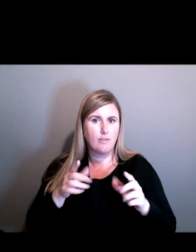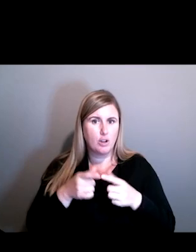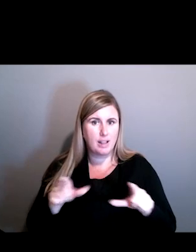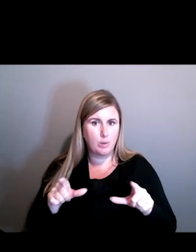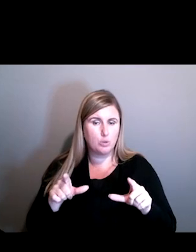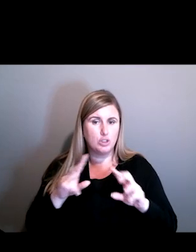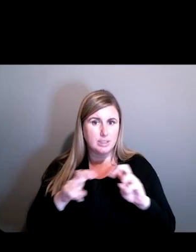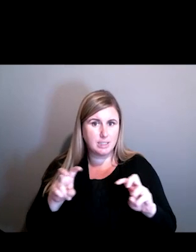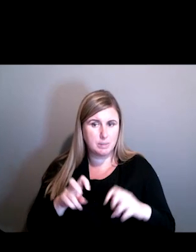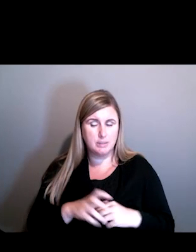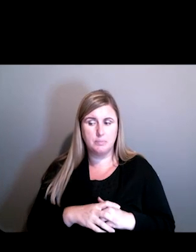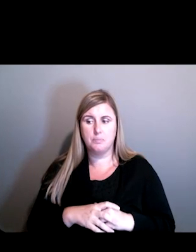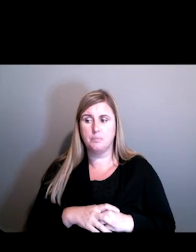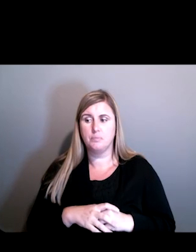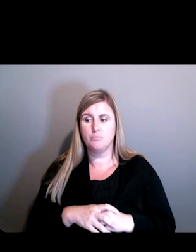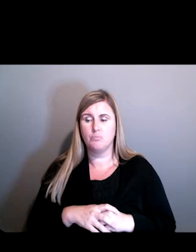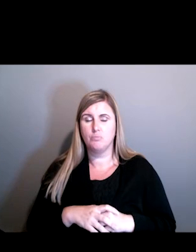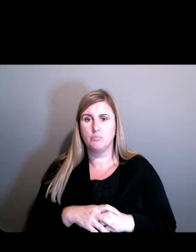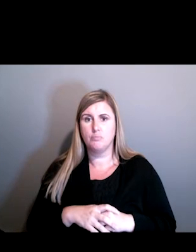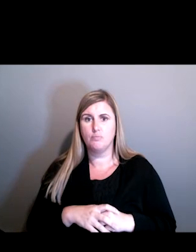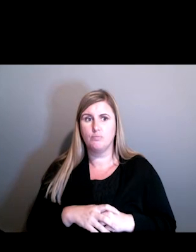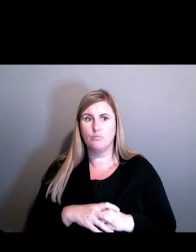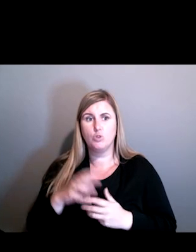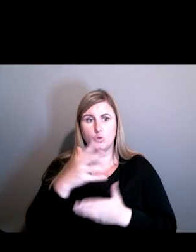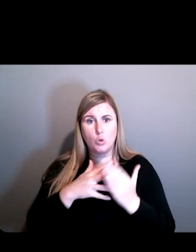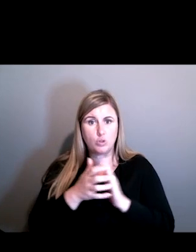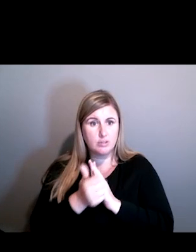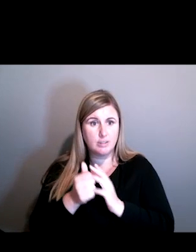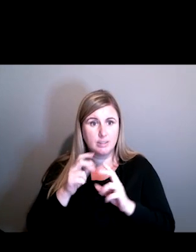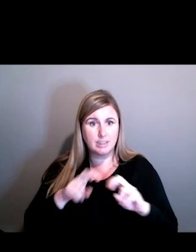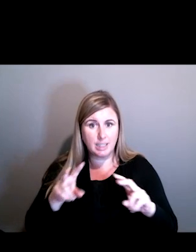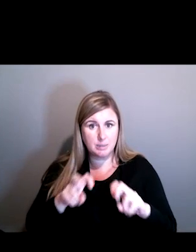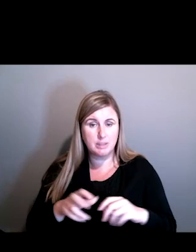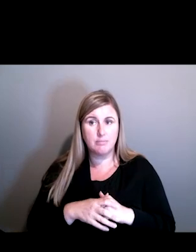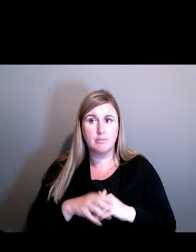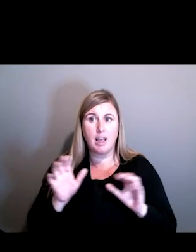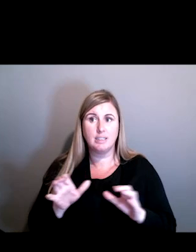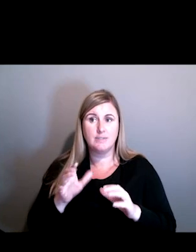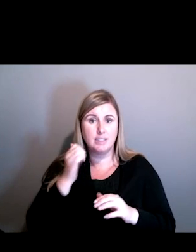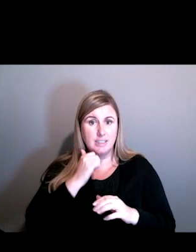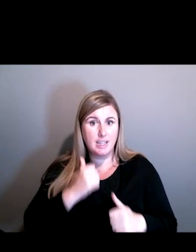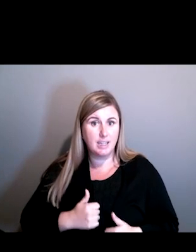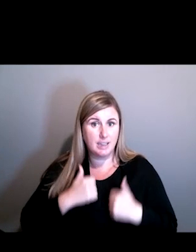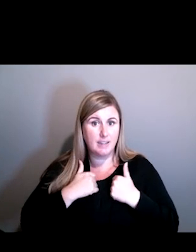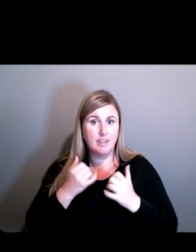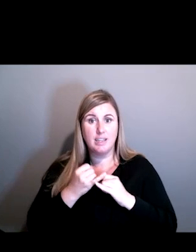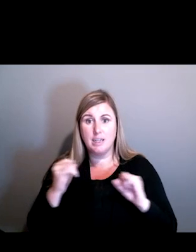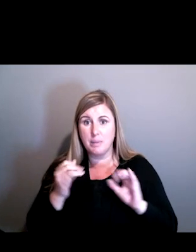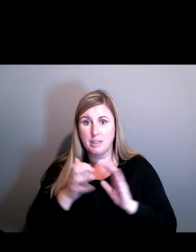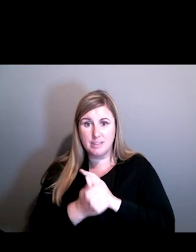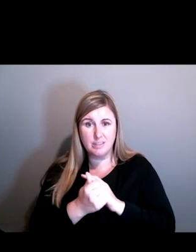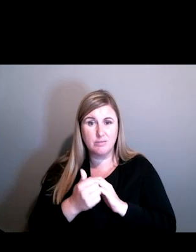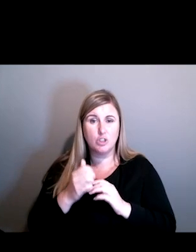the behavioral language assessments, do social skills assessments, activities of daily